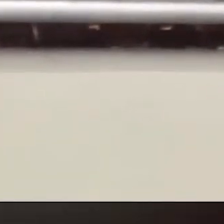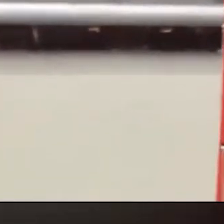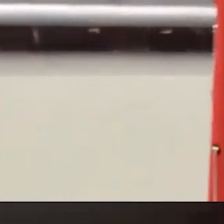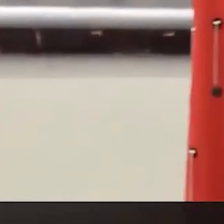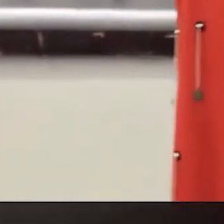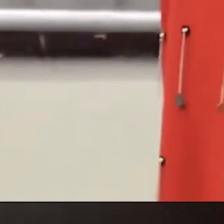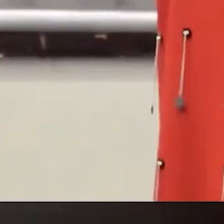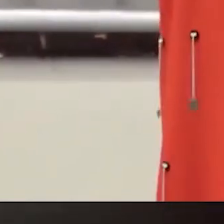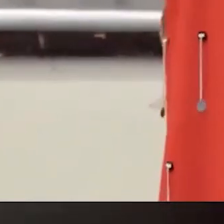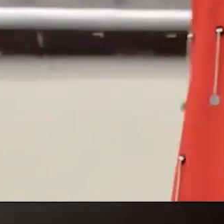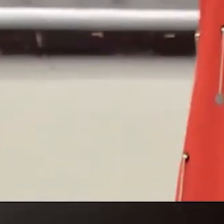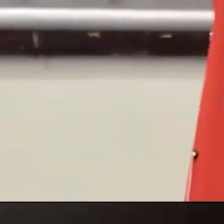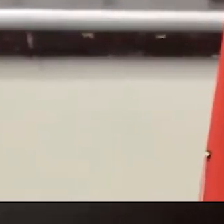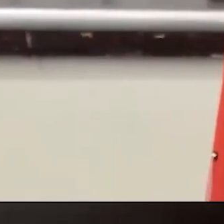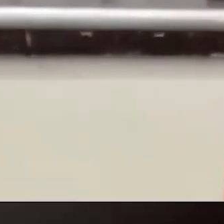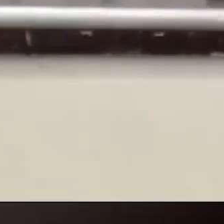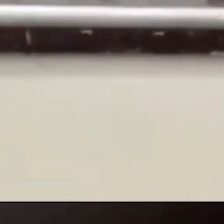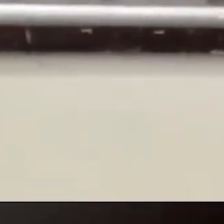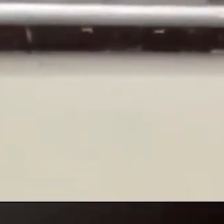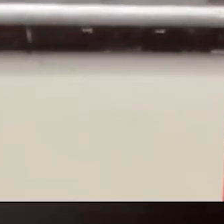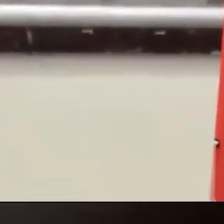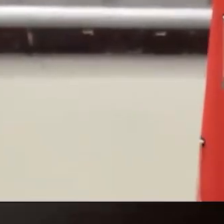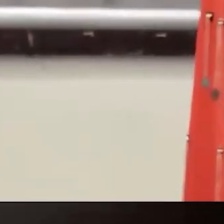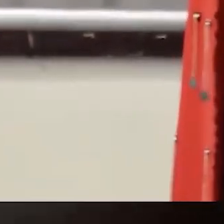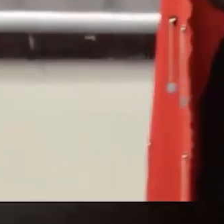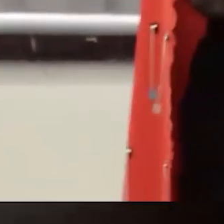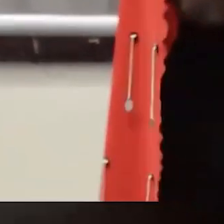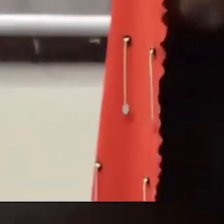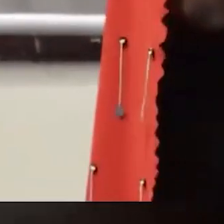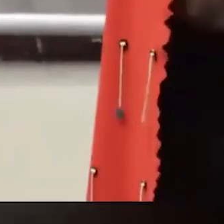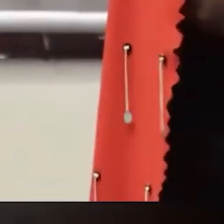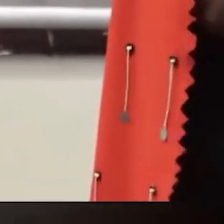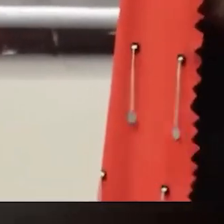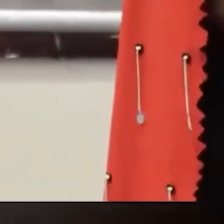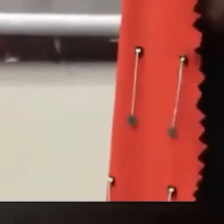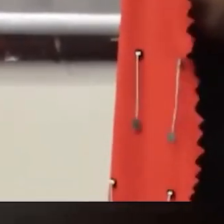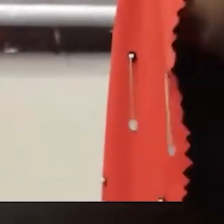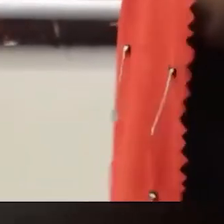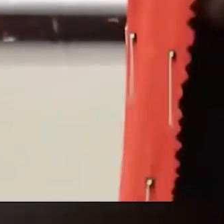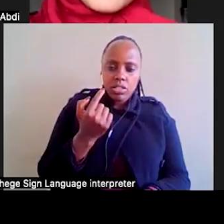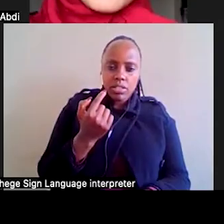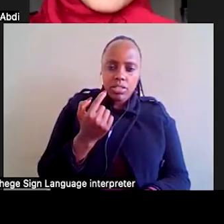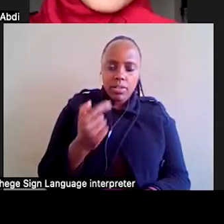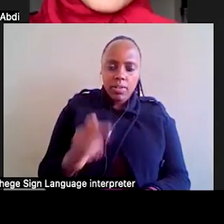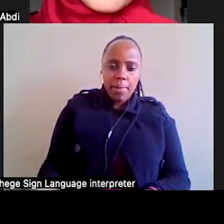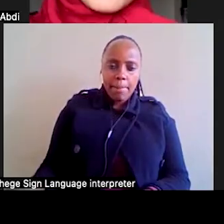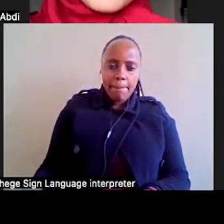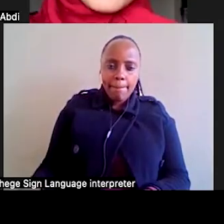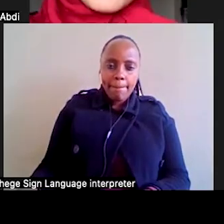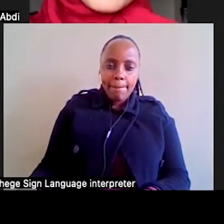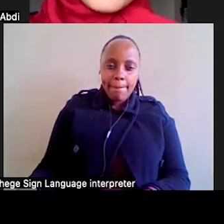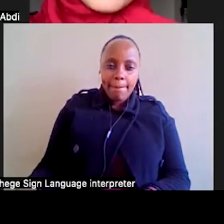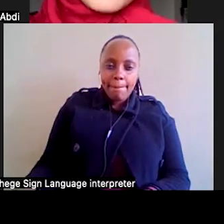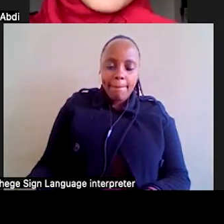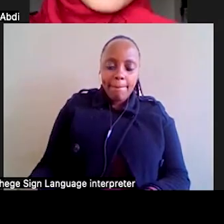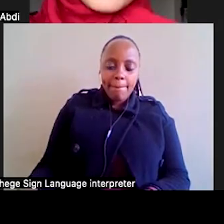neutral. It can either heal or hurt. At Soipan, the poet. Thank you. Some